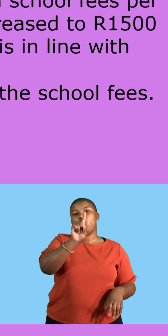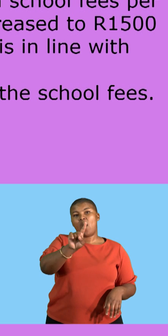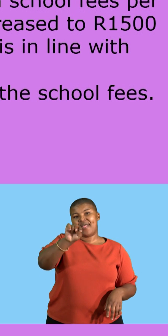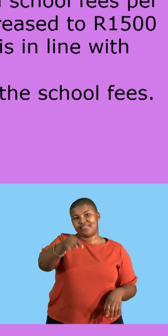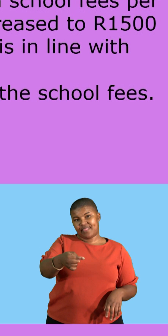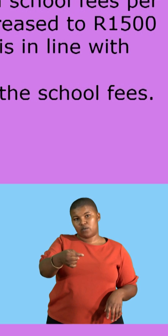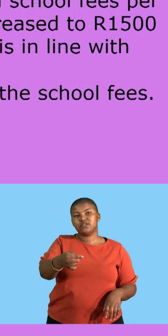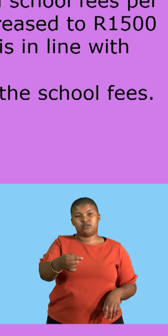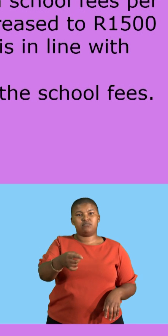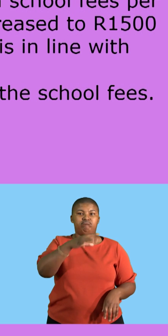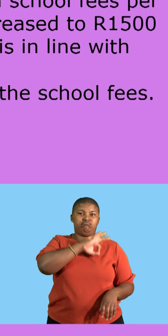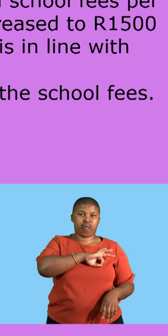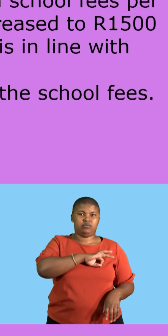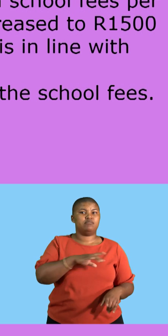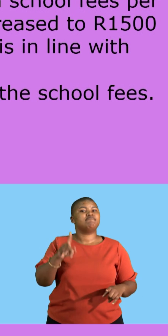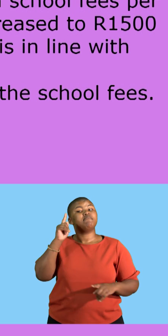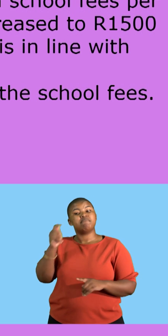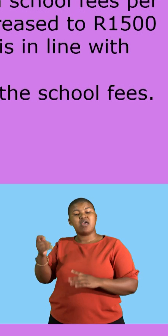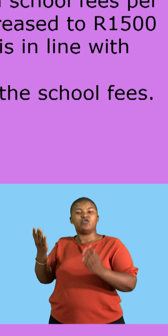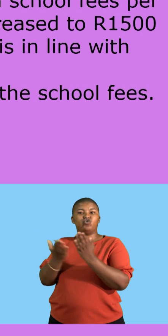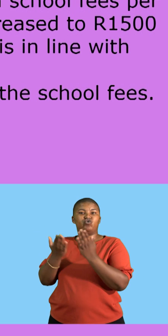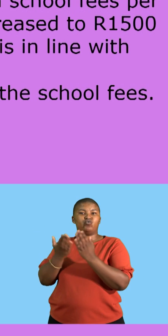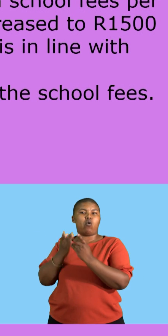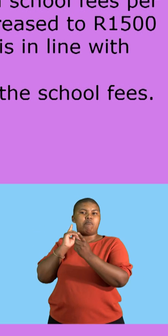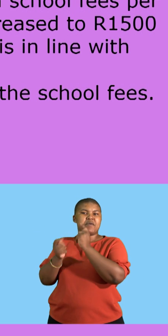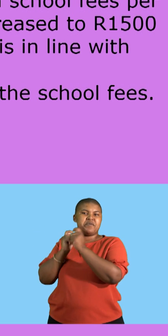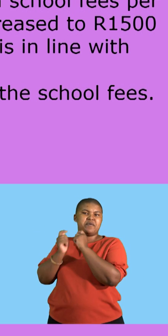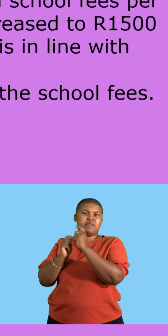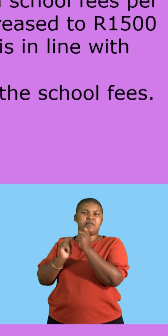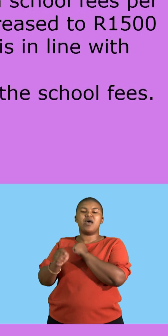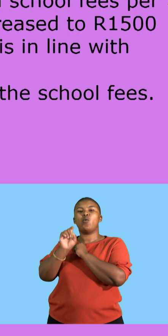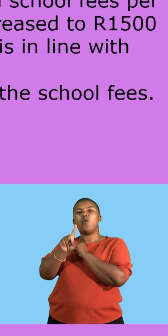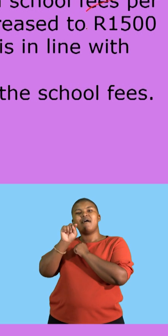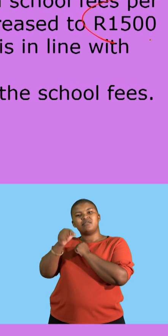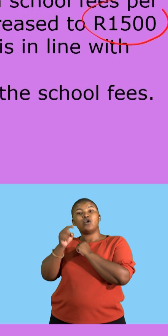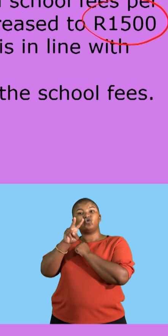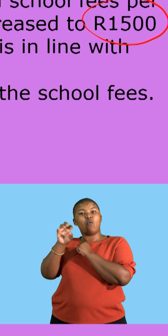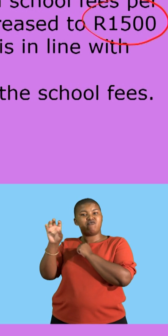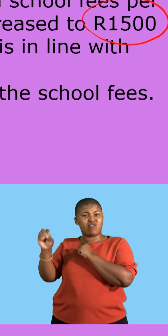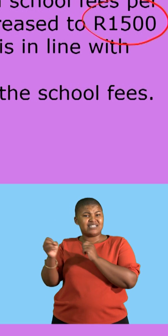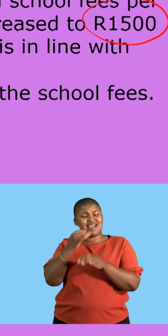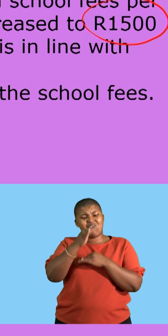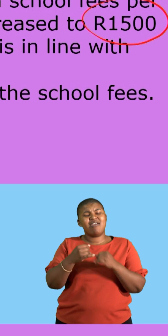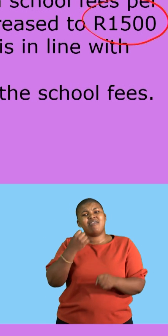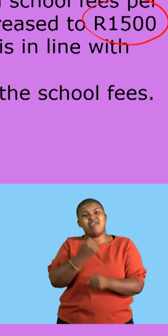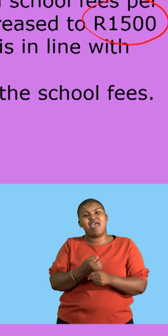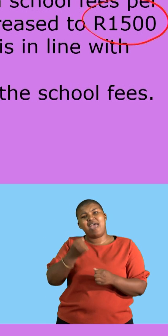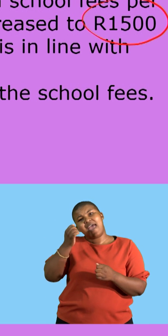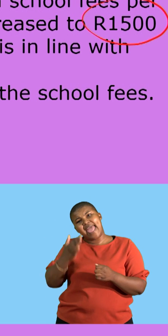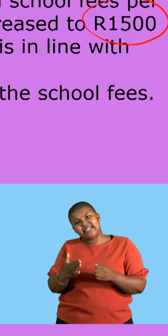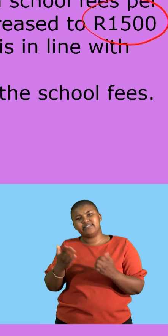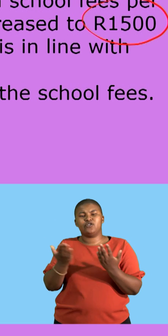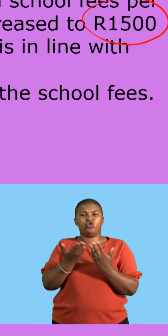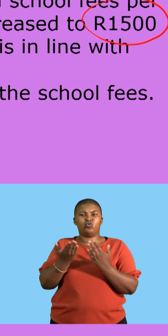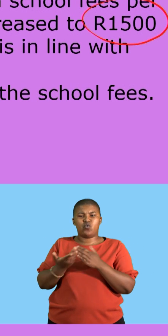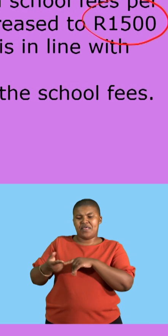in school fees per month. At the end of the year, the school fee is increased to 1,500 Rand